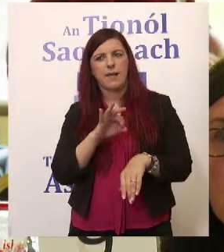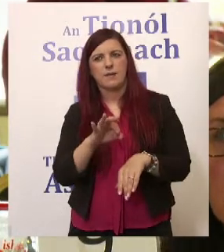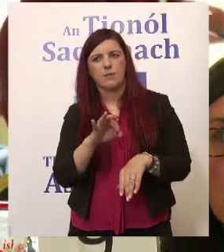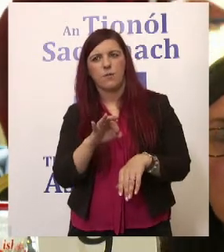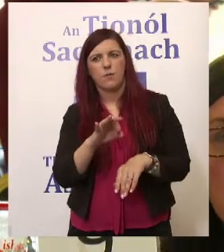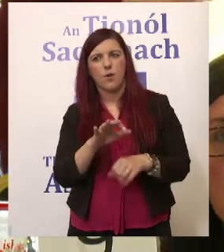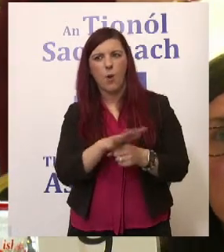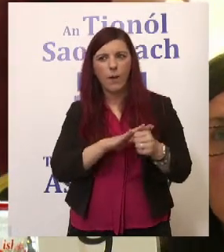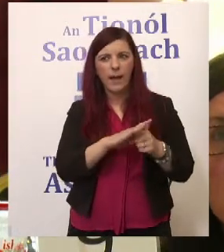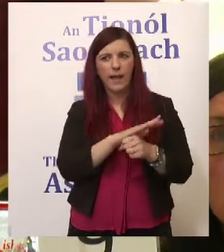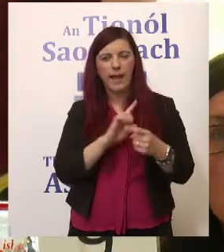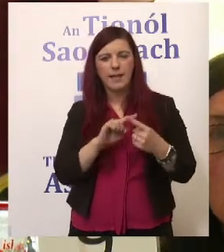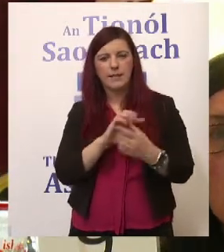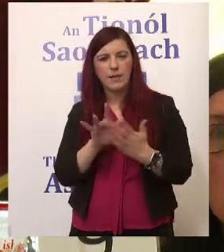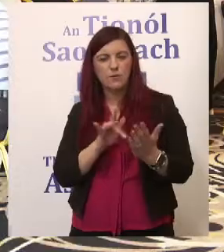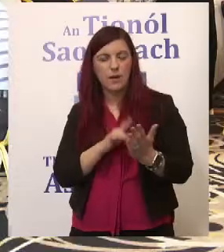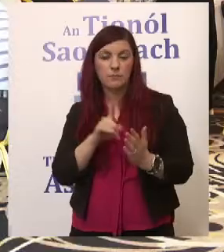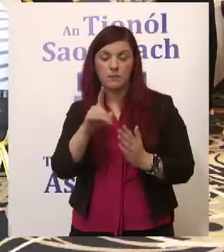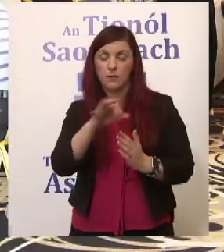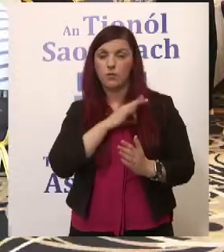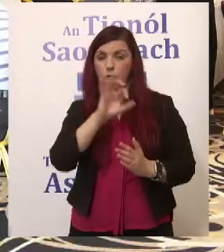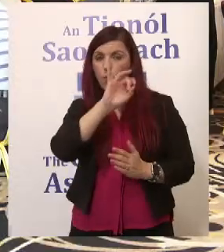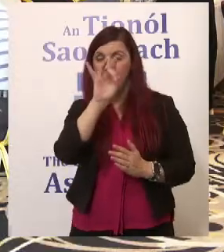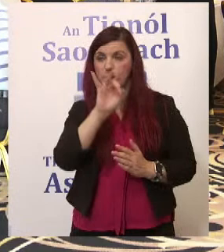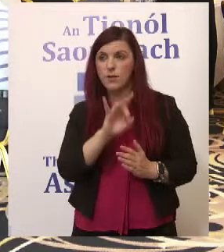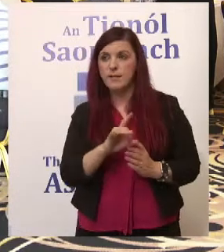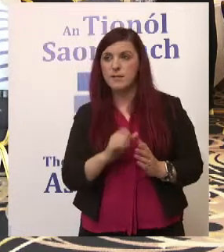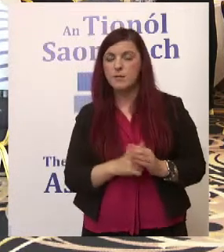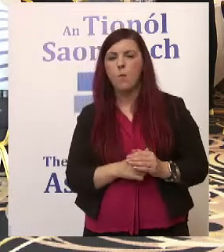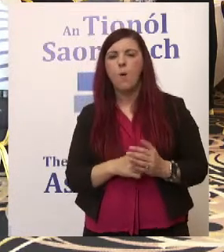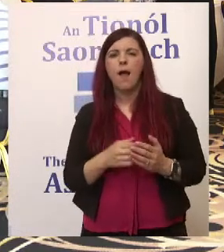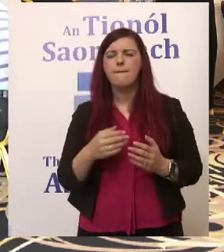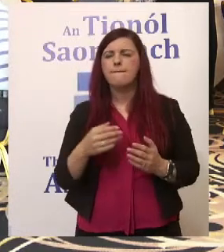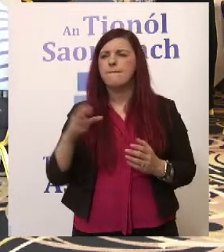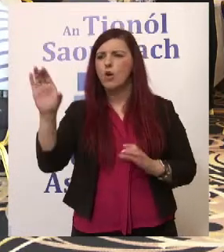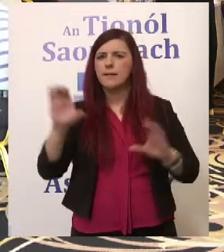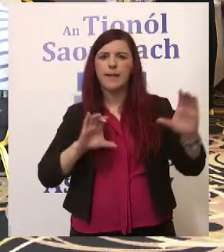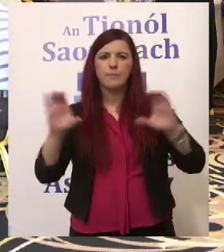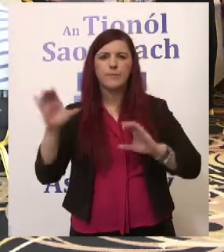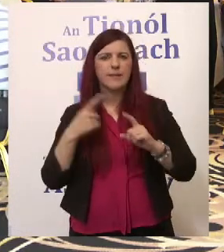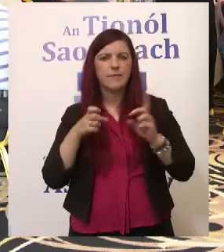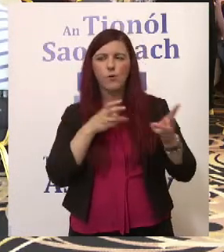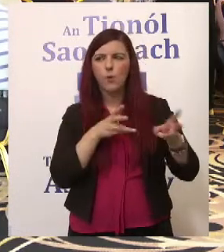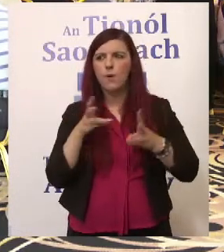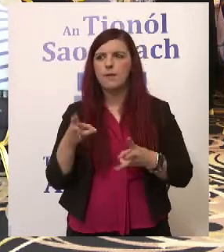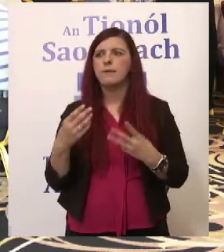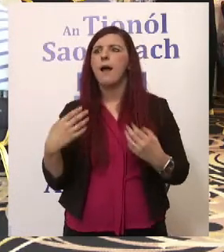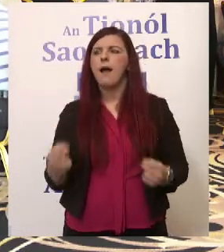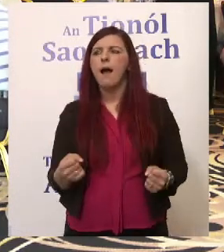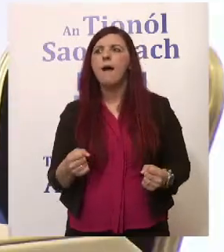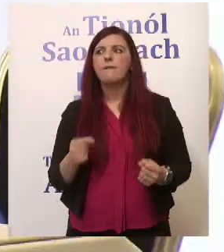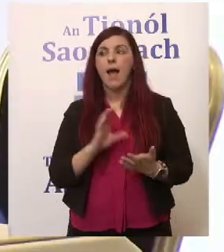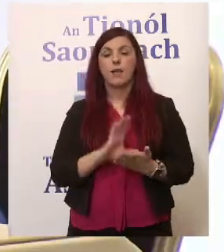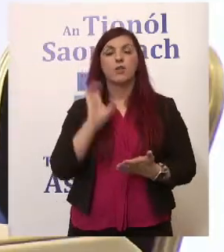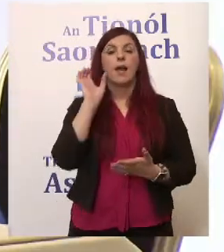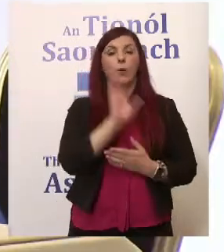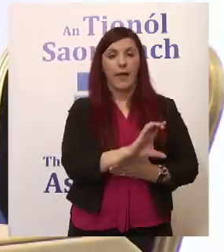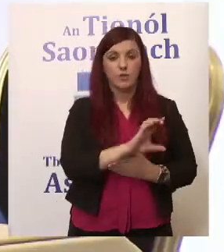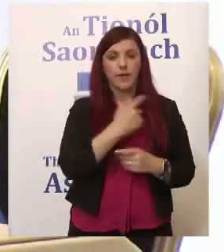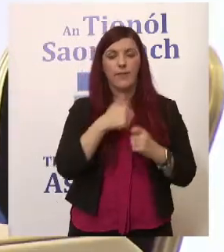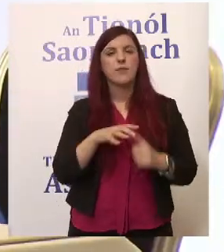centrally. Yeah, that's a very good question. I mean, it comes in different ways. Like there's a general allocation, and then there are